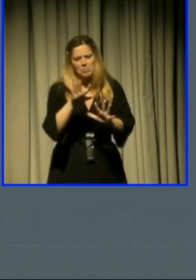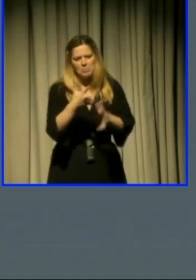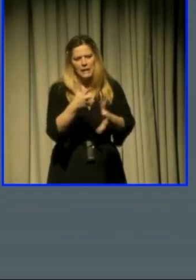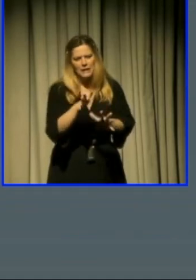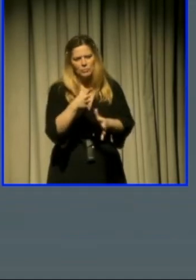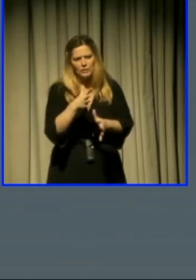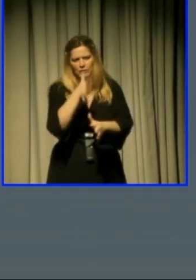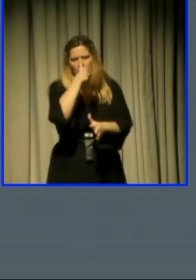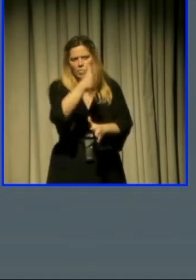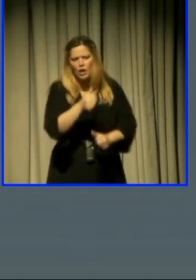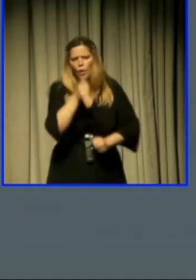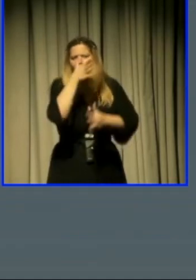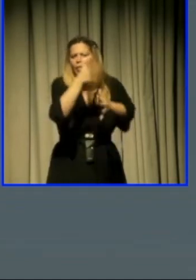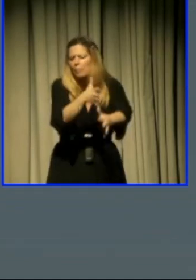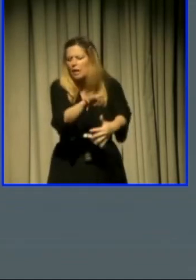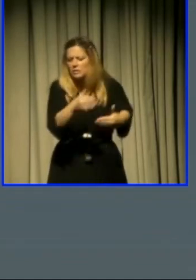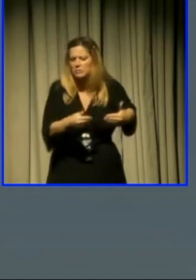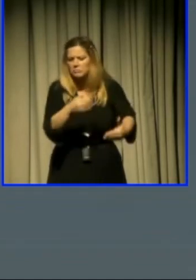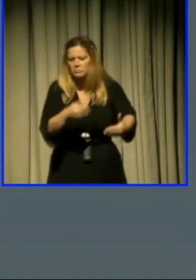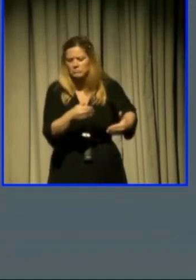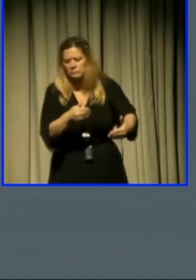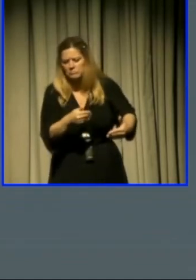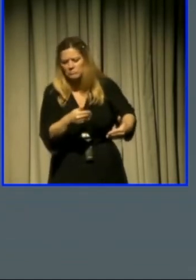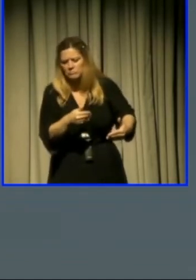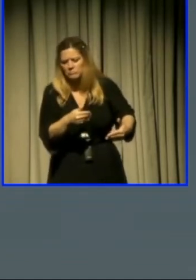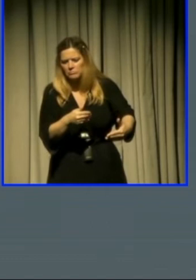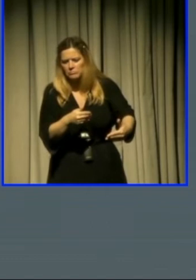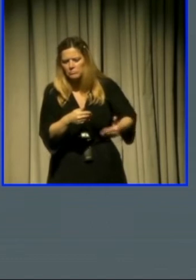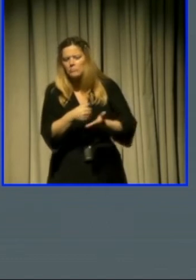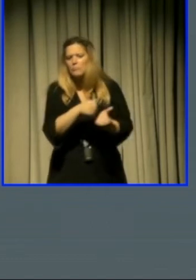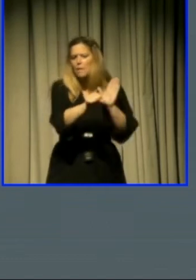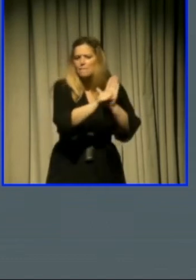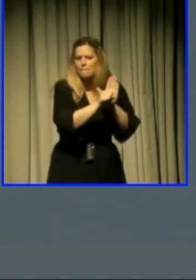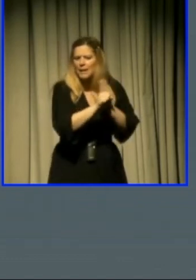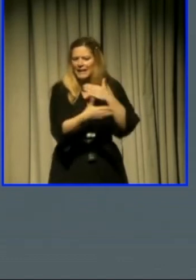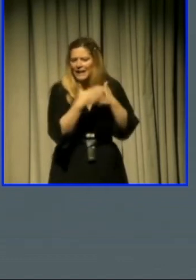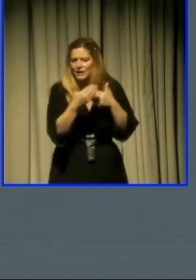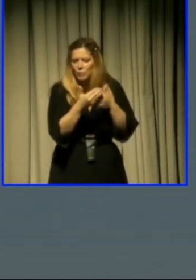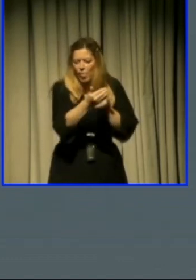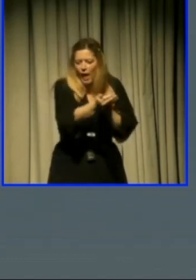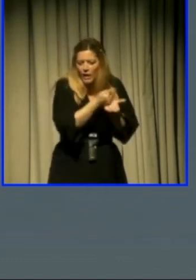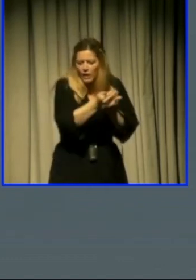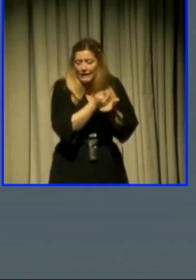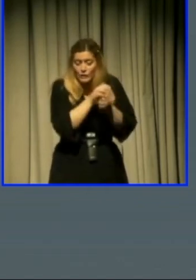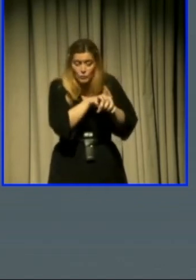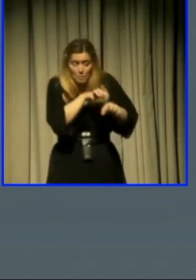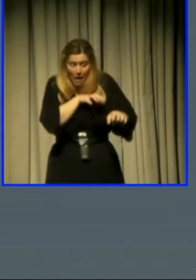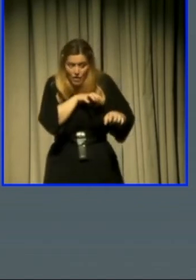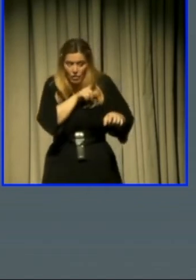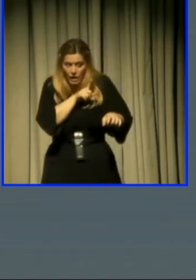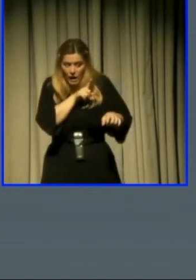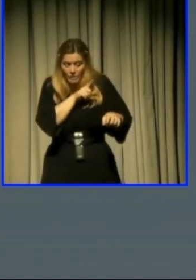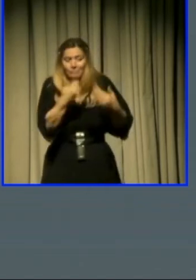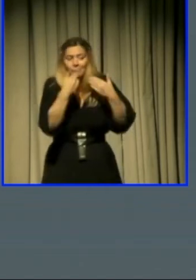of fashion brands' revenue will be coming from digital products. And that's a really interesting insight to think about as we